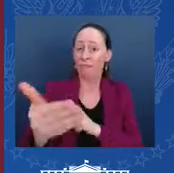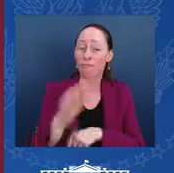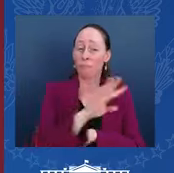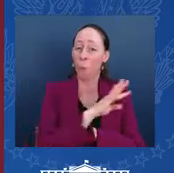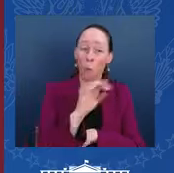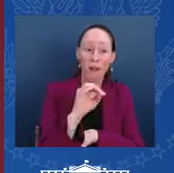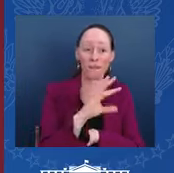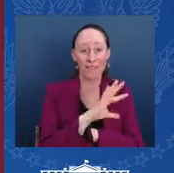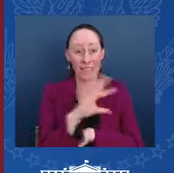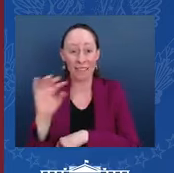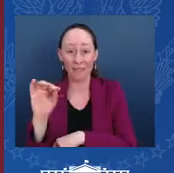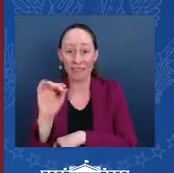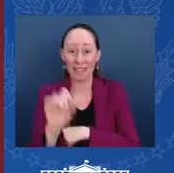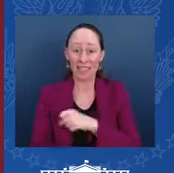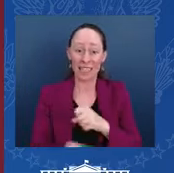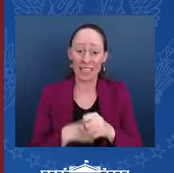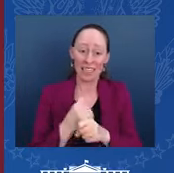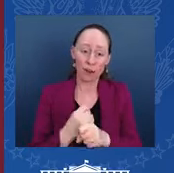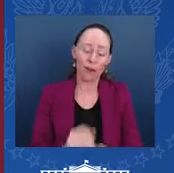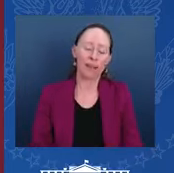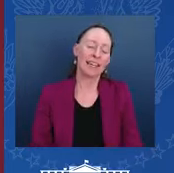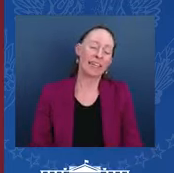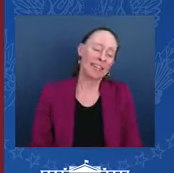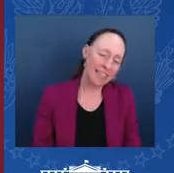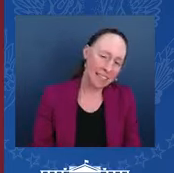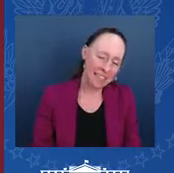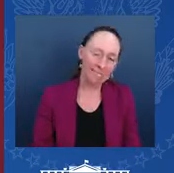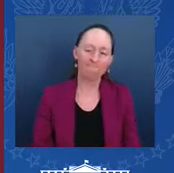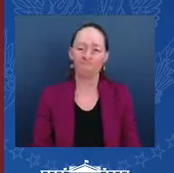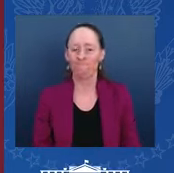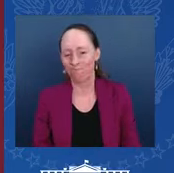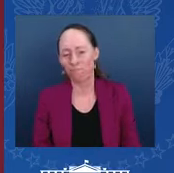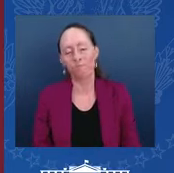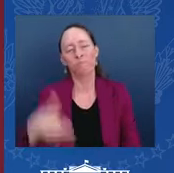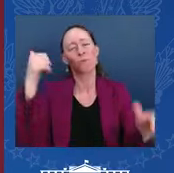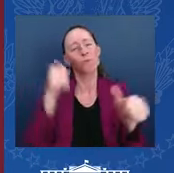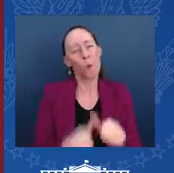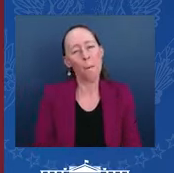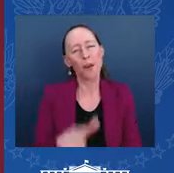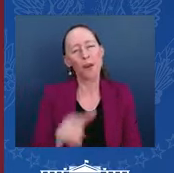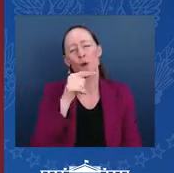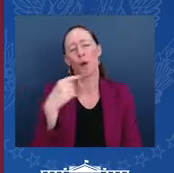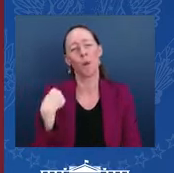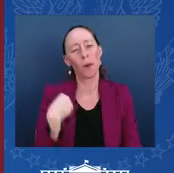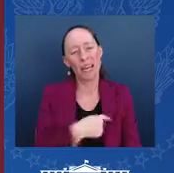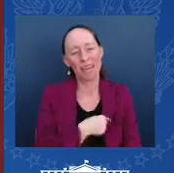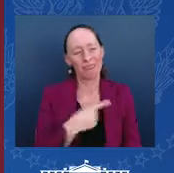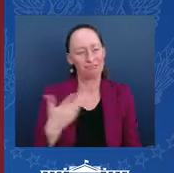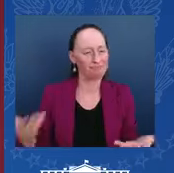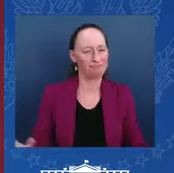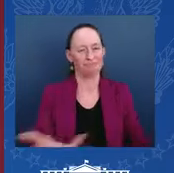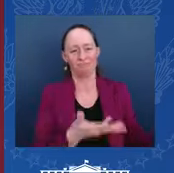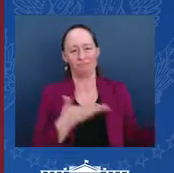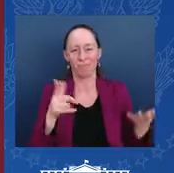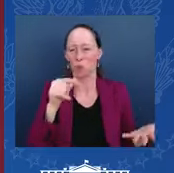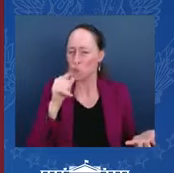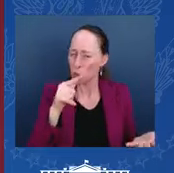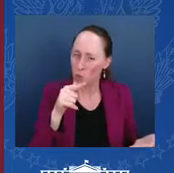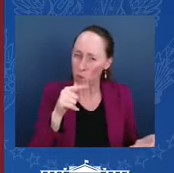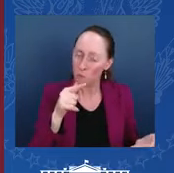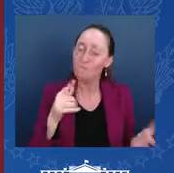way. You just have to remember who the hell we are. We're the United States of America. We're the United States. There's